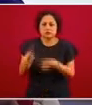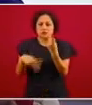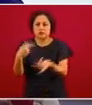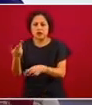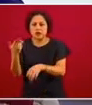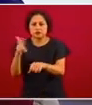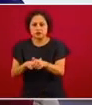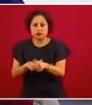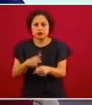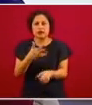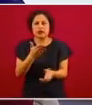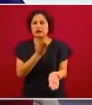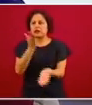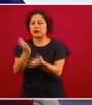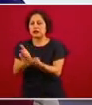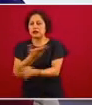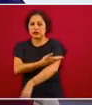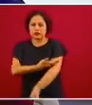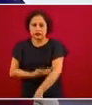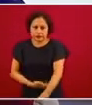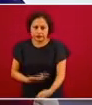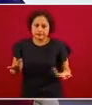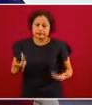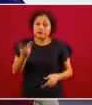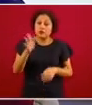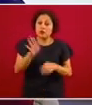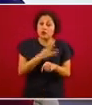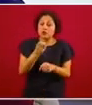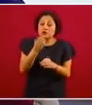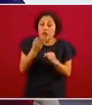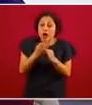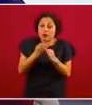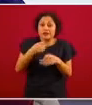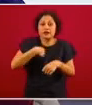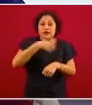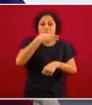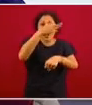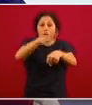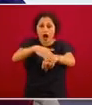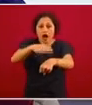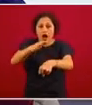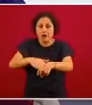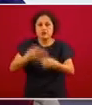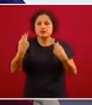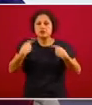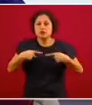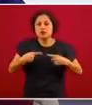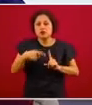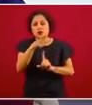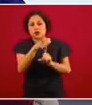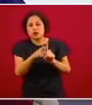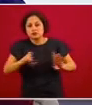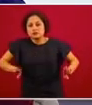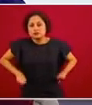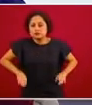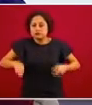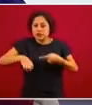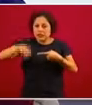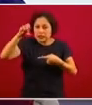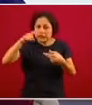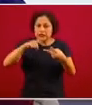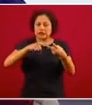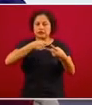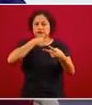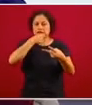talks to us. This talks to us about the fact that there might be some sort of delay from the part of the families